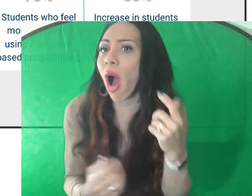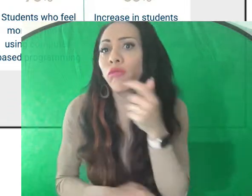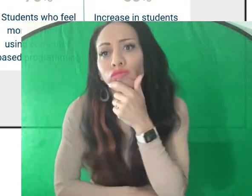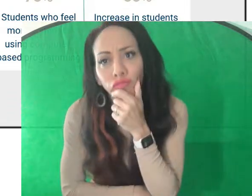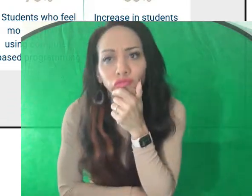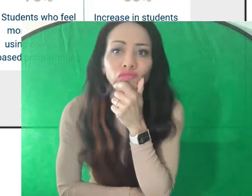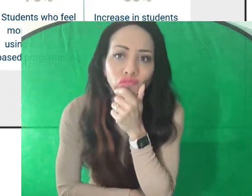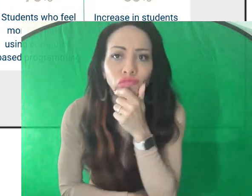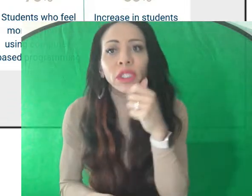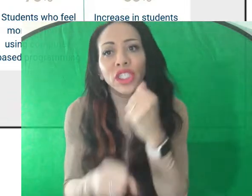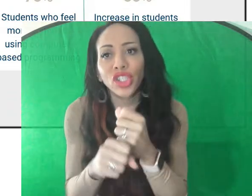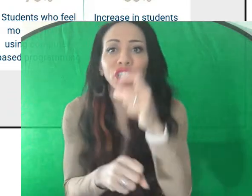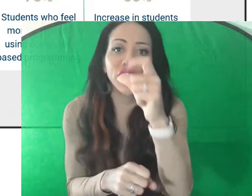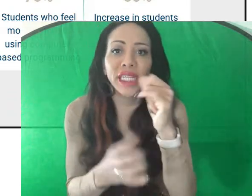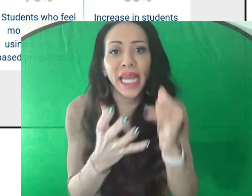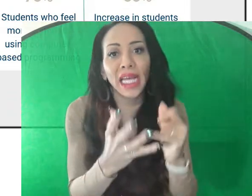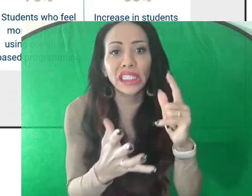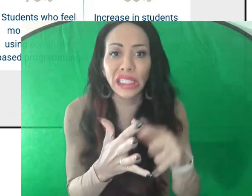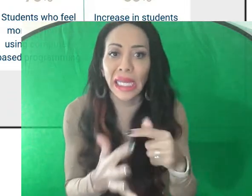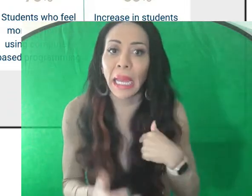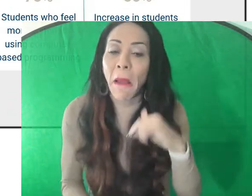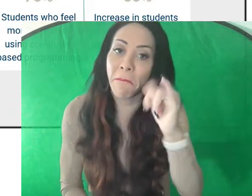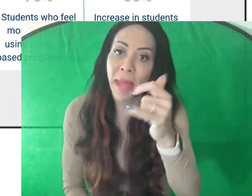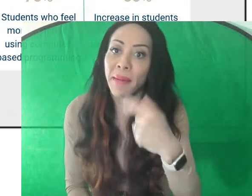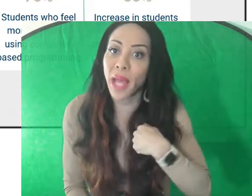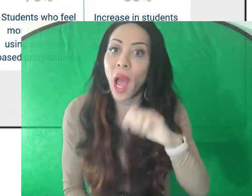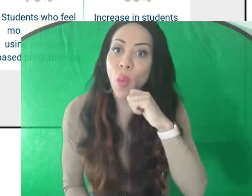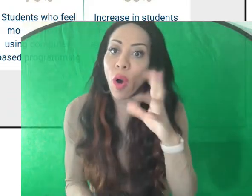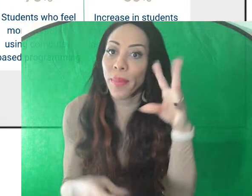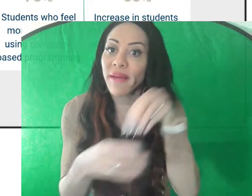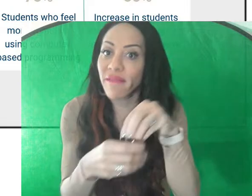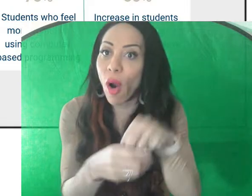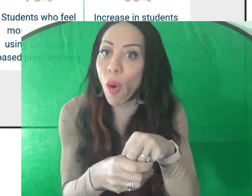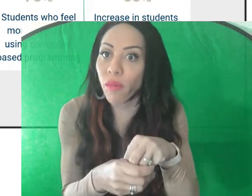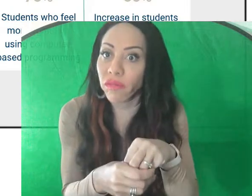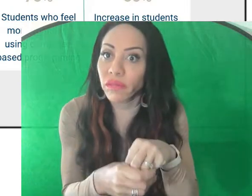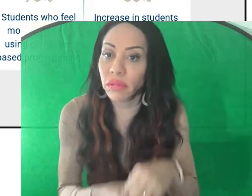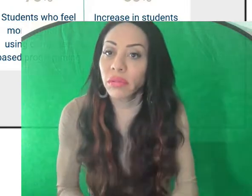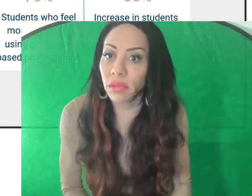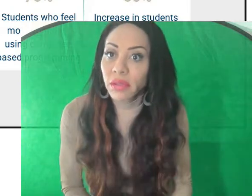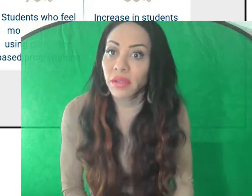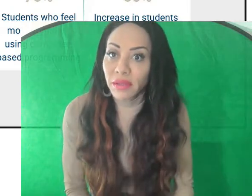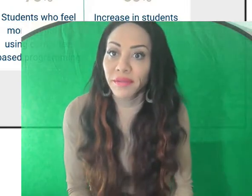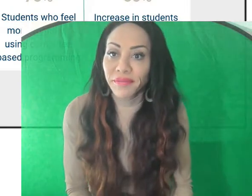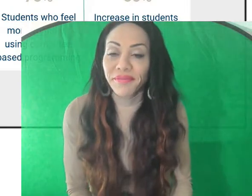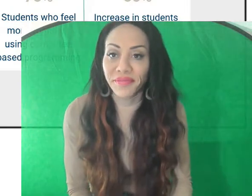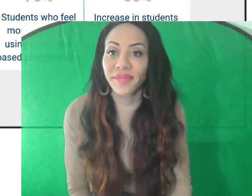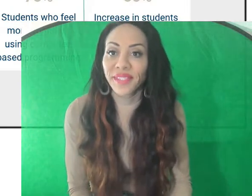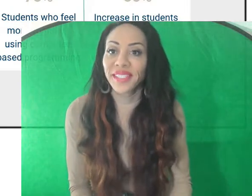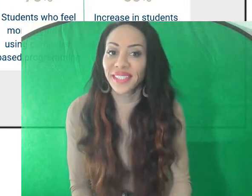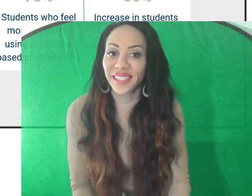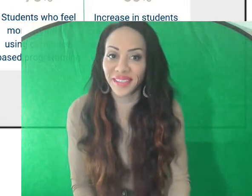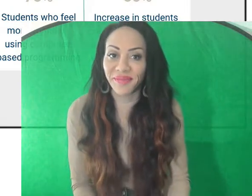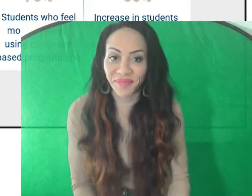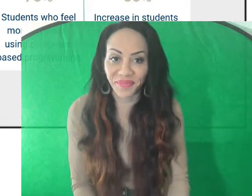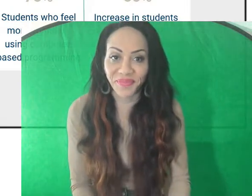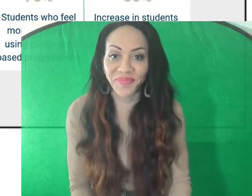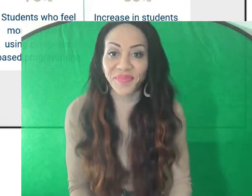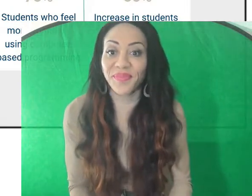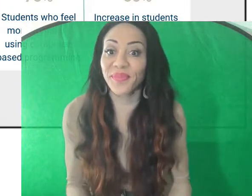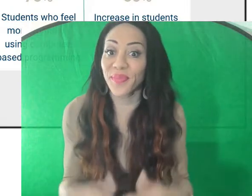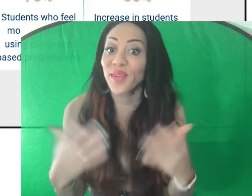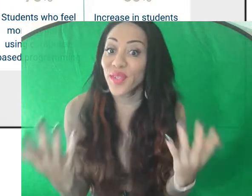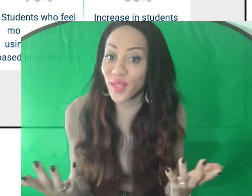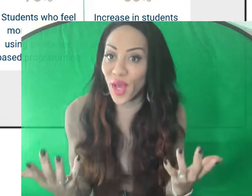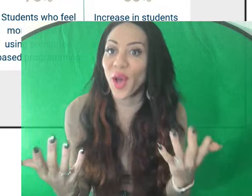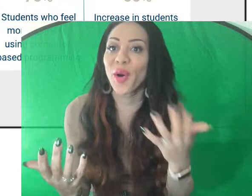GCSEs after this workshop. That is just kind of immediately after. We would love to do a little bit more research on following that along the